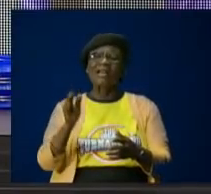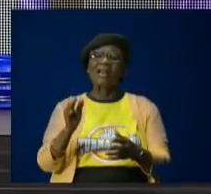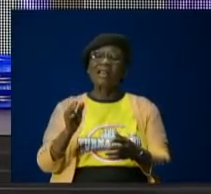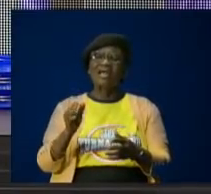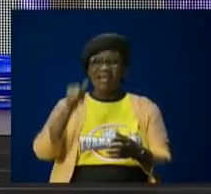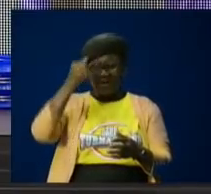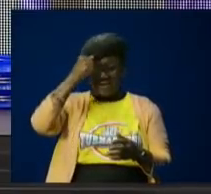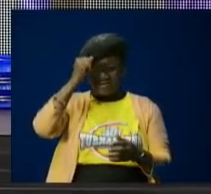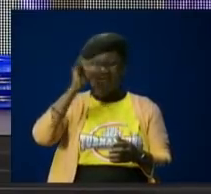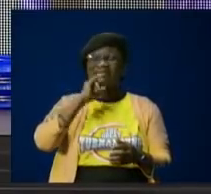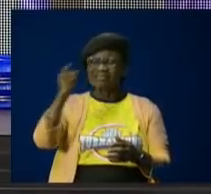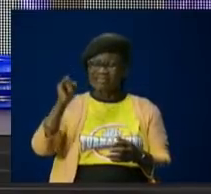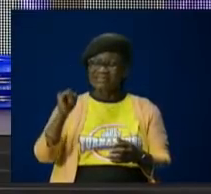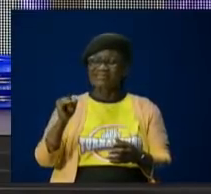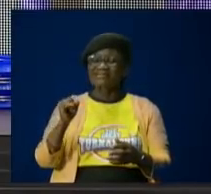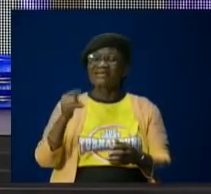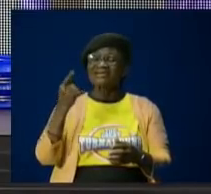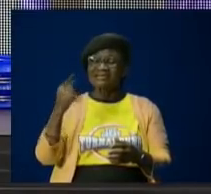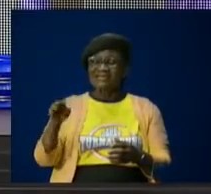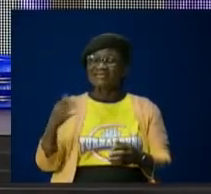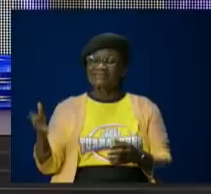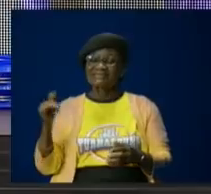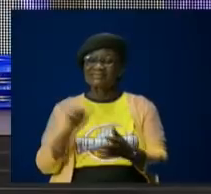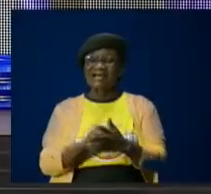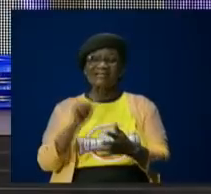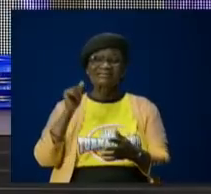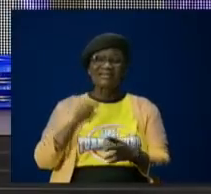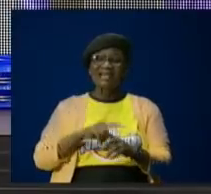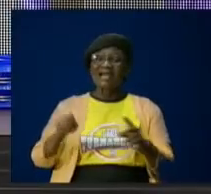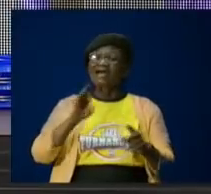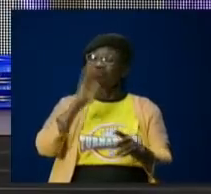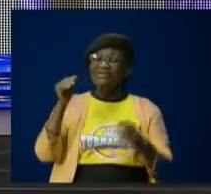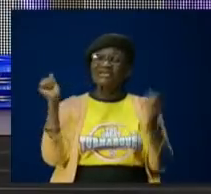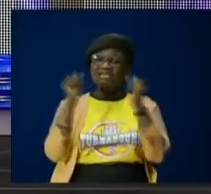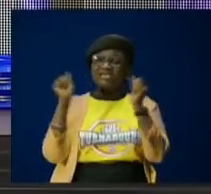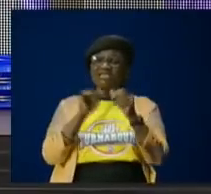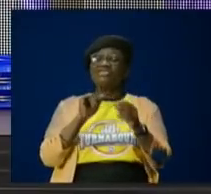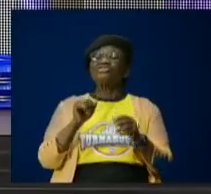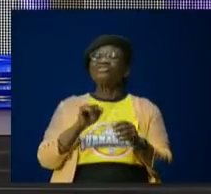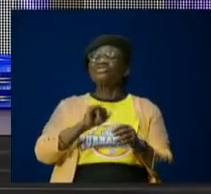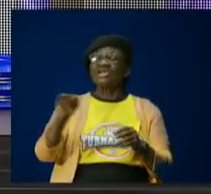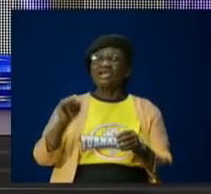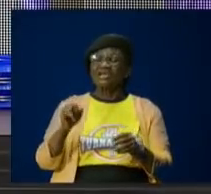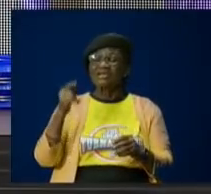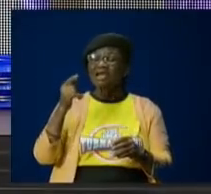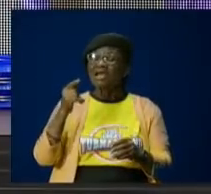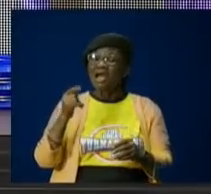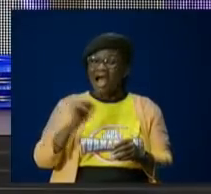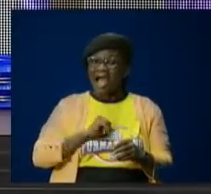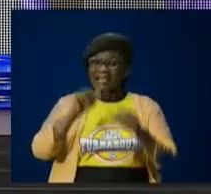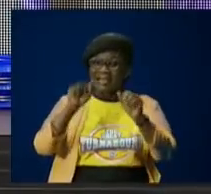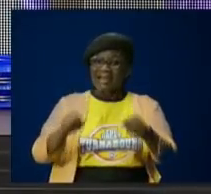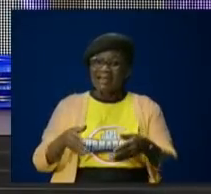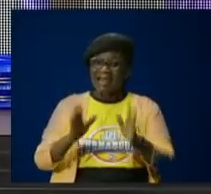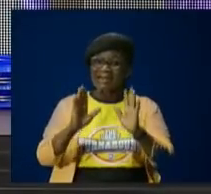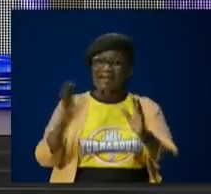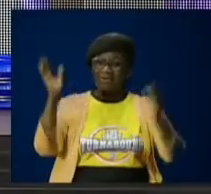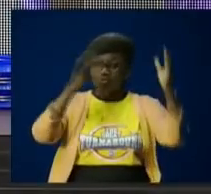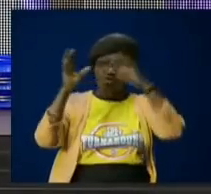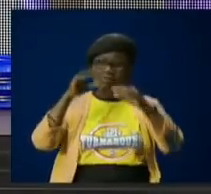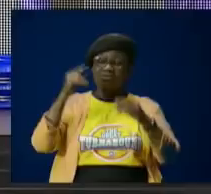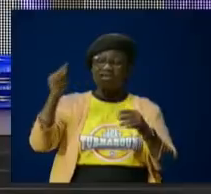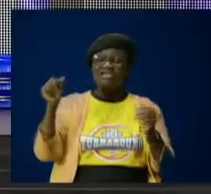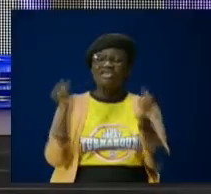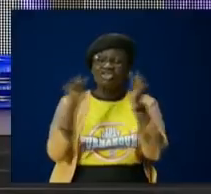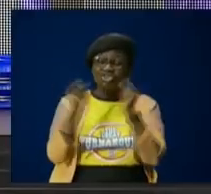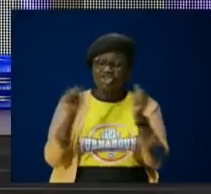I can allow a storm, a shaking in your life, so